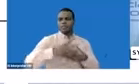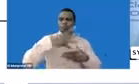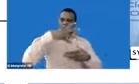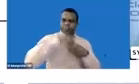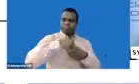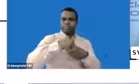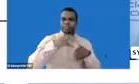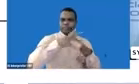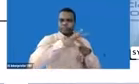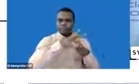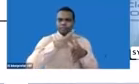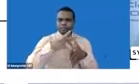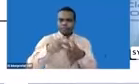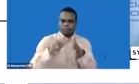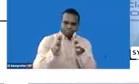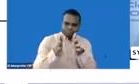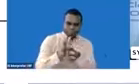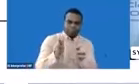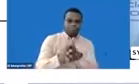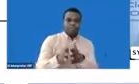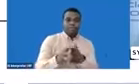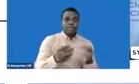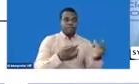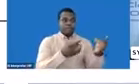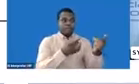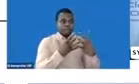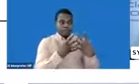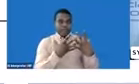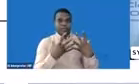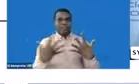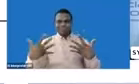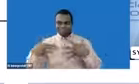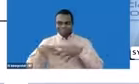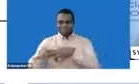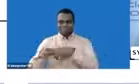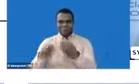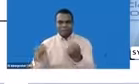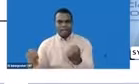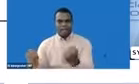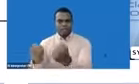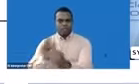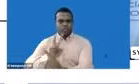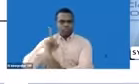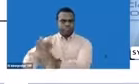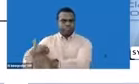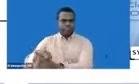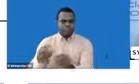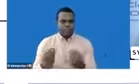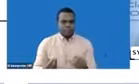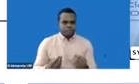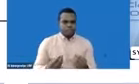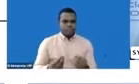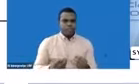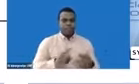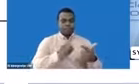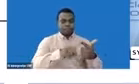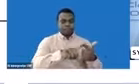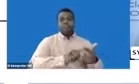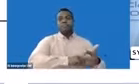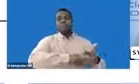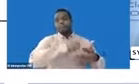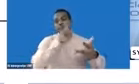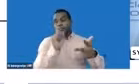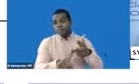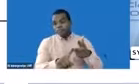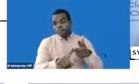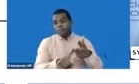us and for this topic is that the curriculum also covers the details on the follow-up process. So what will happen